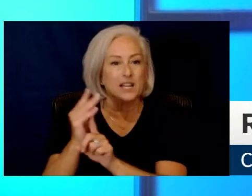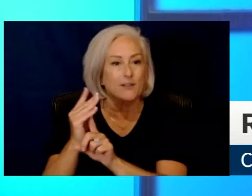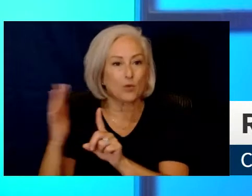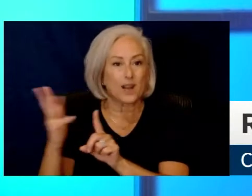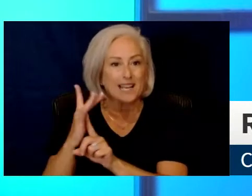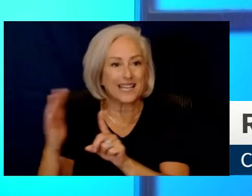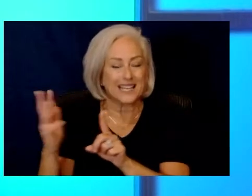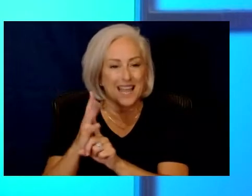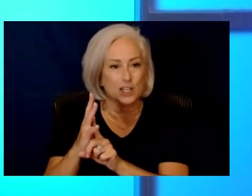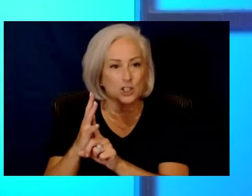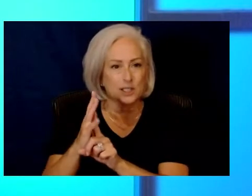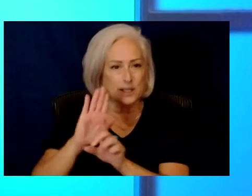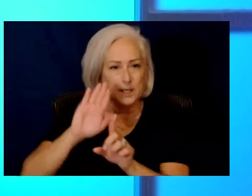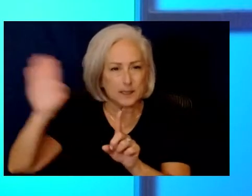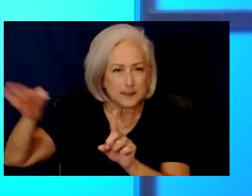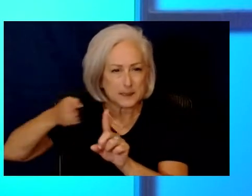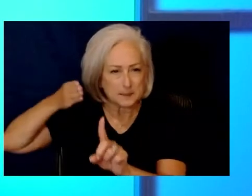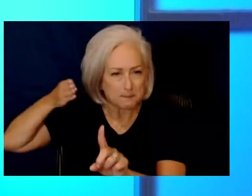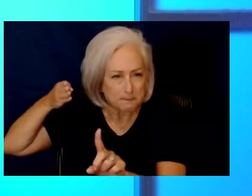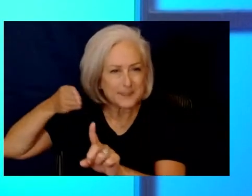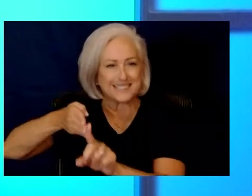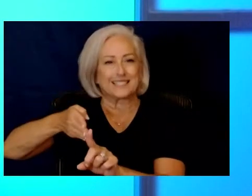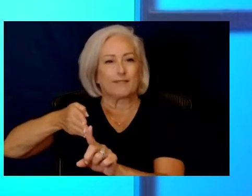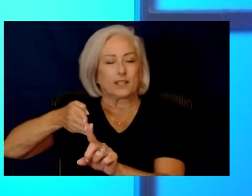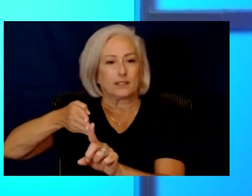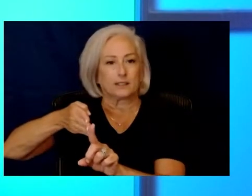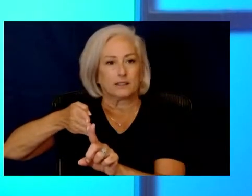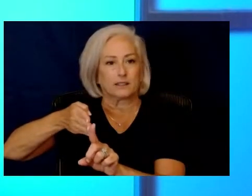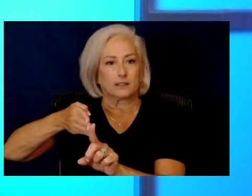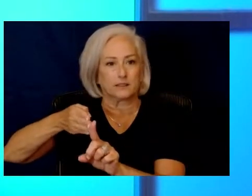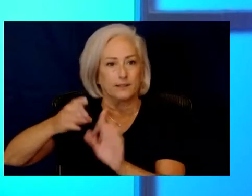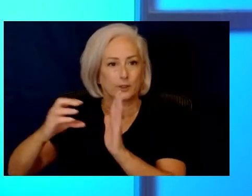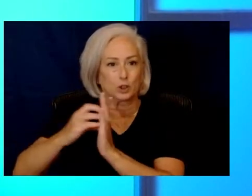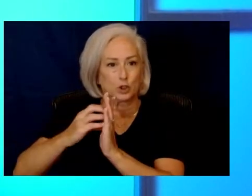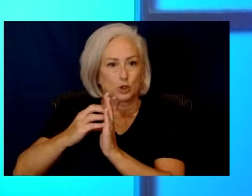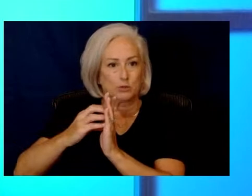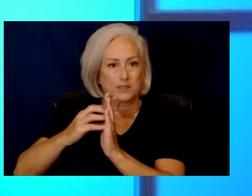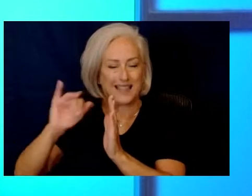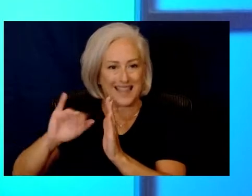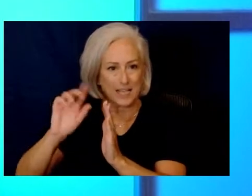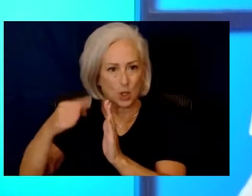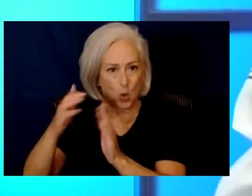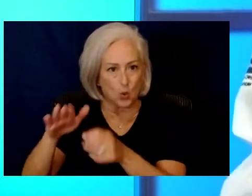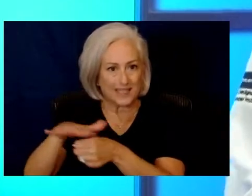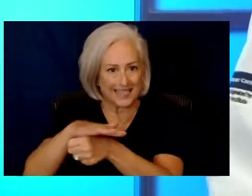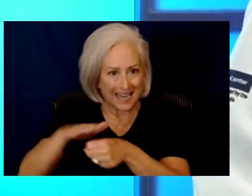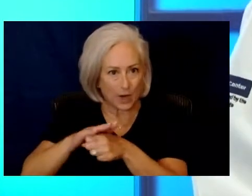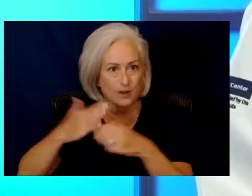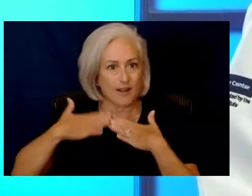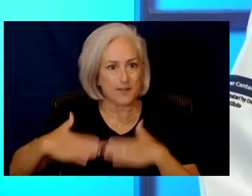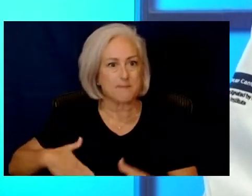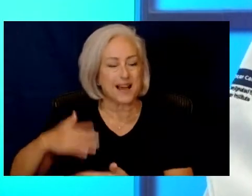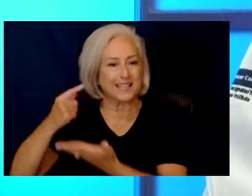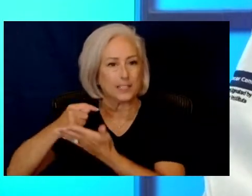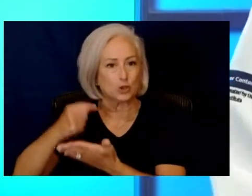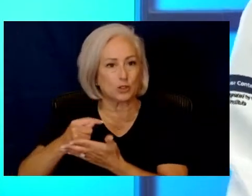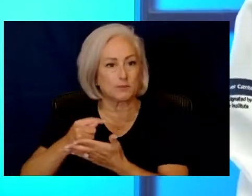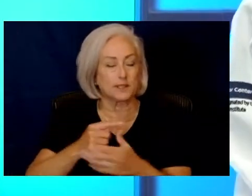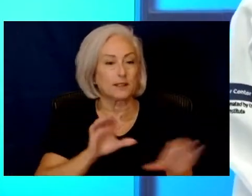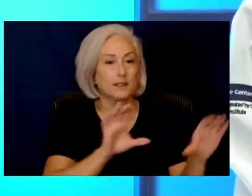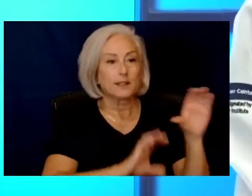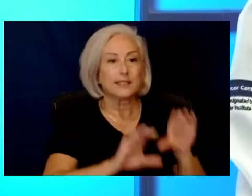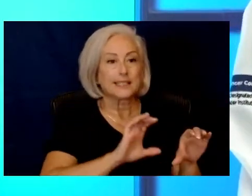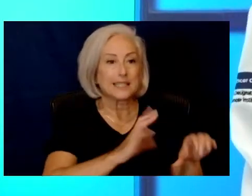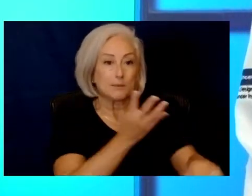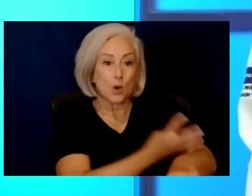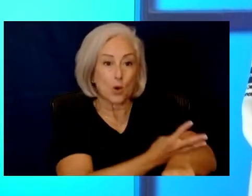target the beam at a particular tumor, that's really the only part of the body that will be treated. Chemotherapy is very different. Chemotherapy, you